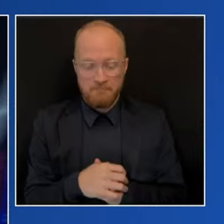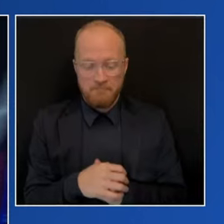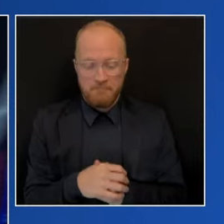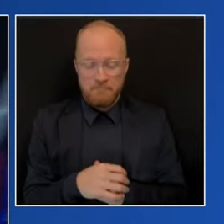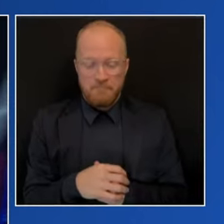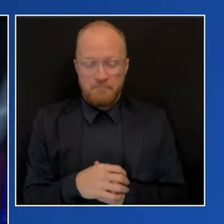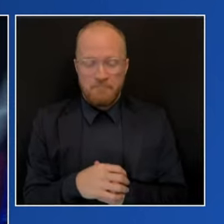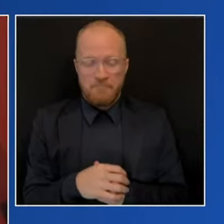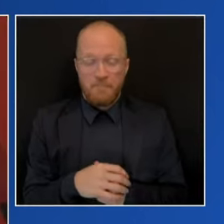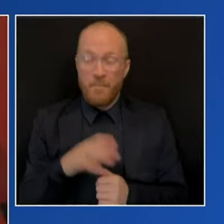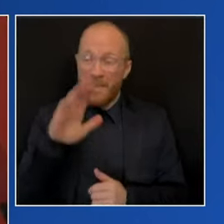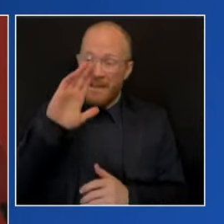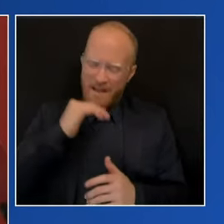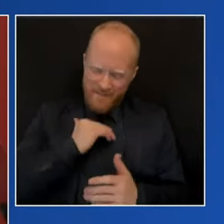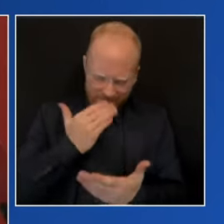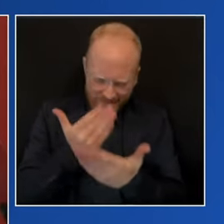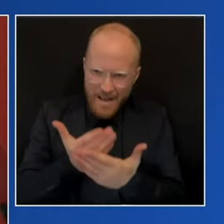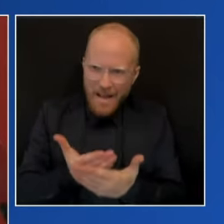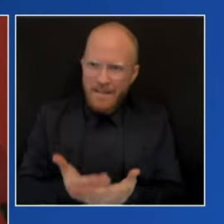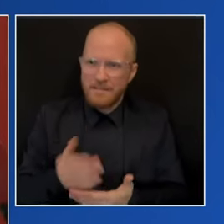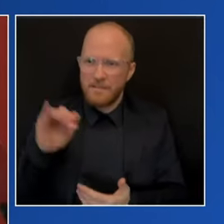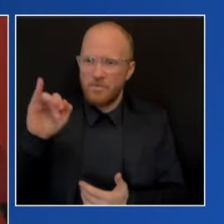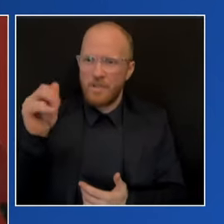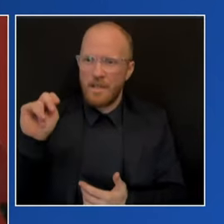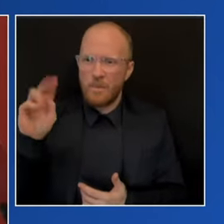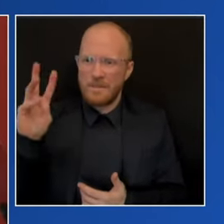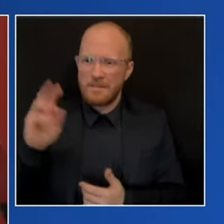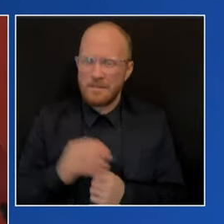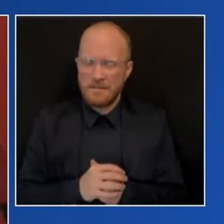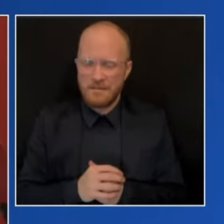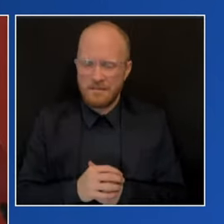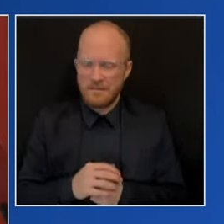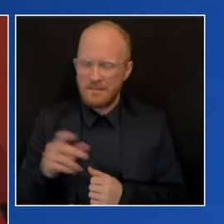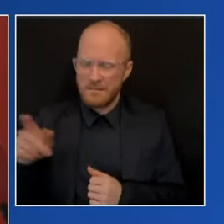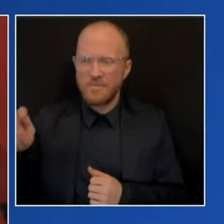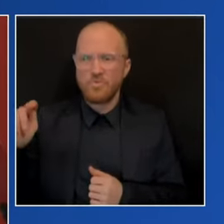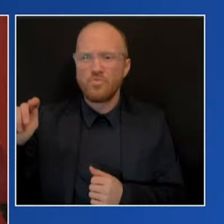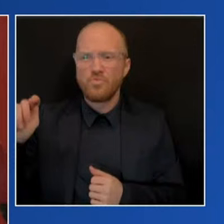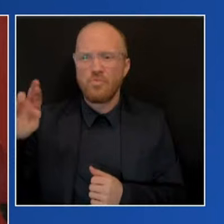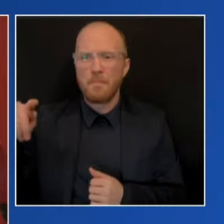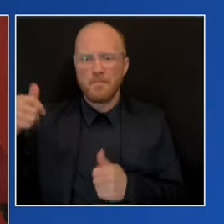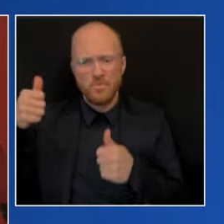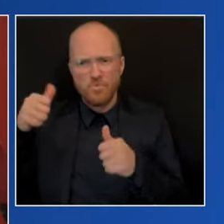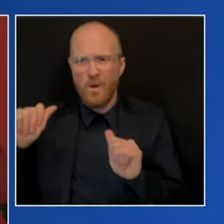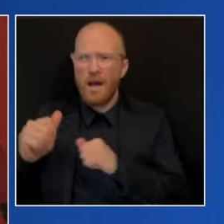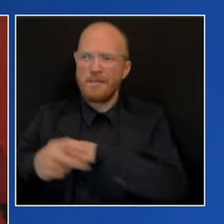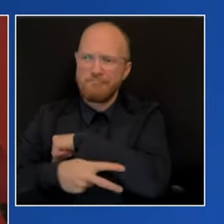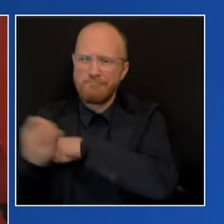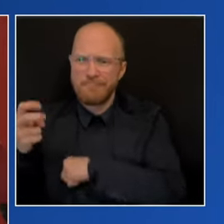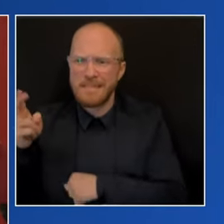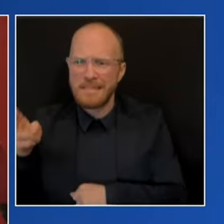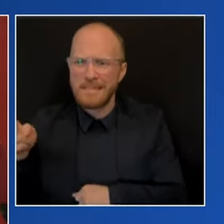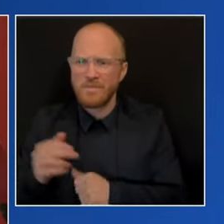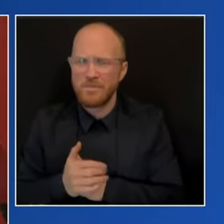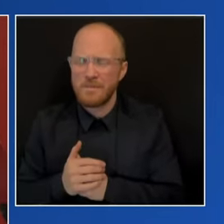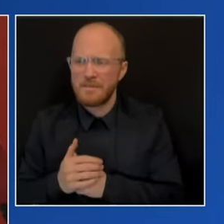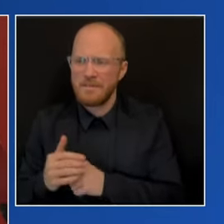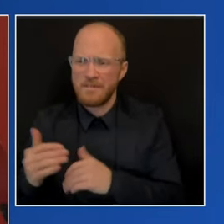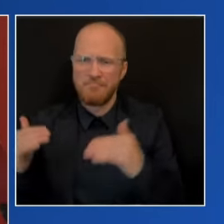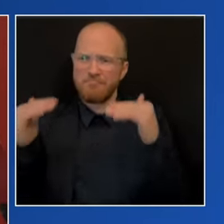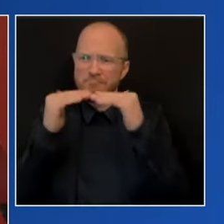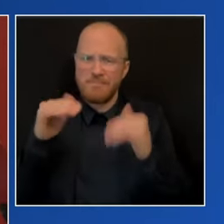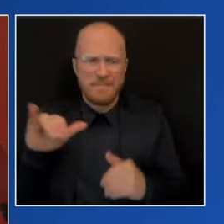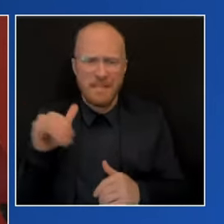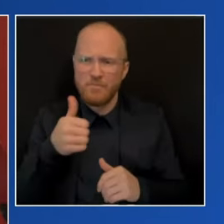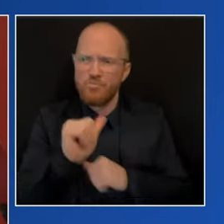6th, Trump is trying to steal history the same way he tried to steal the election. But we